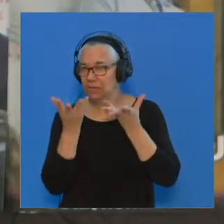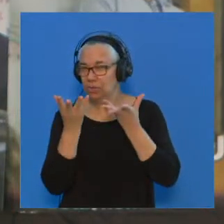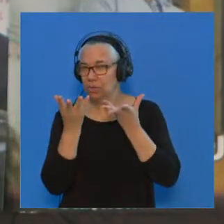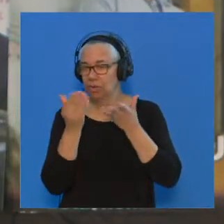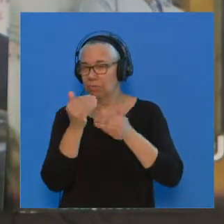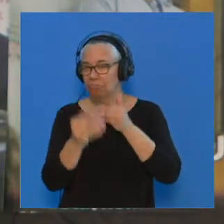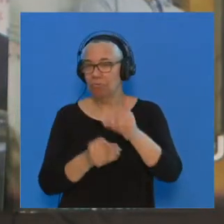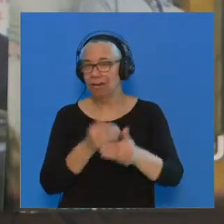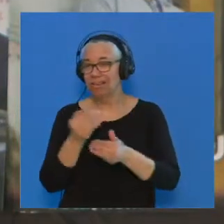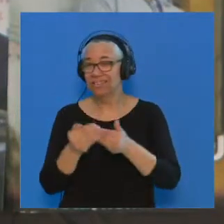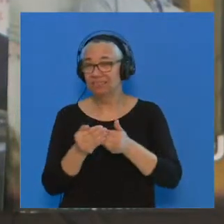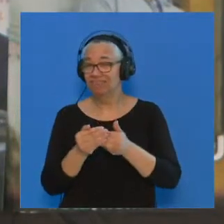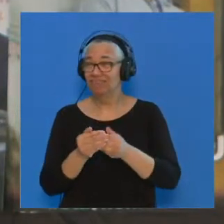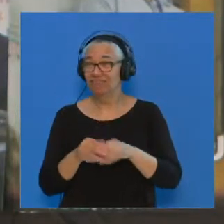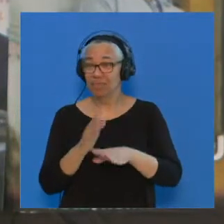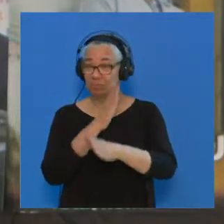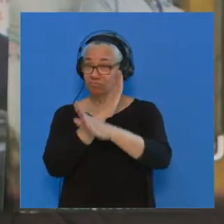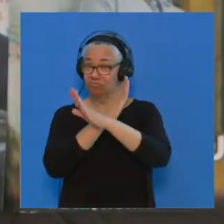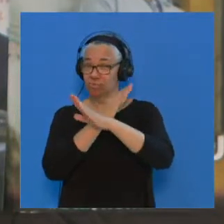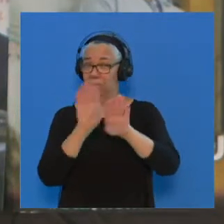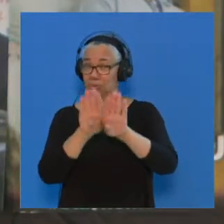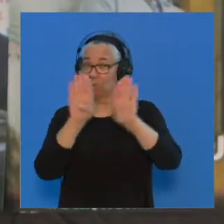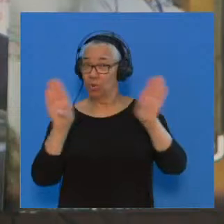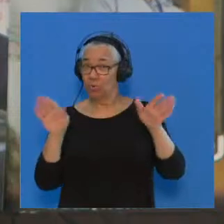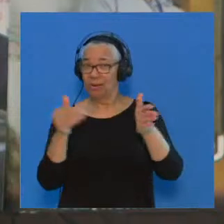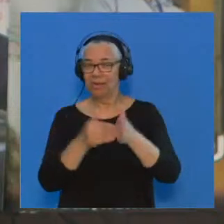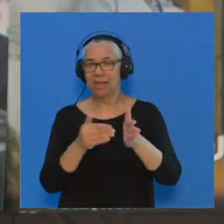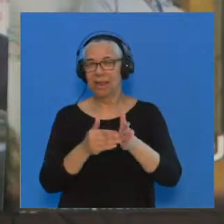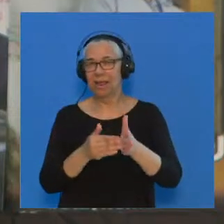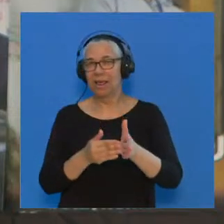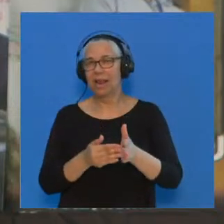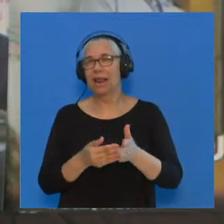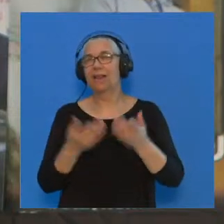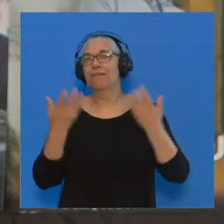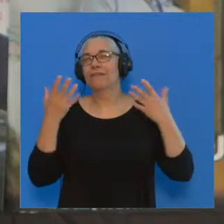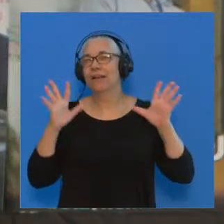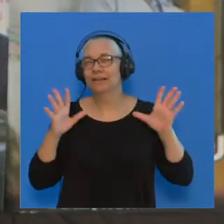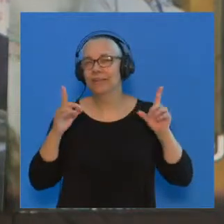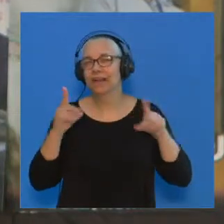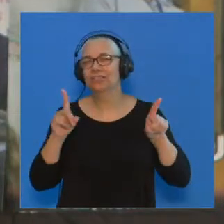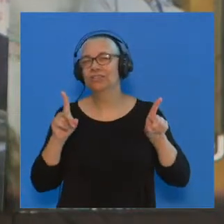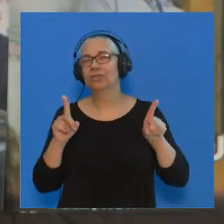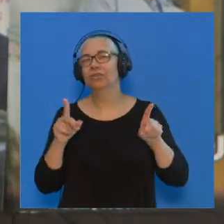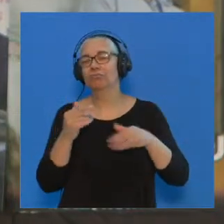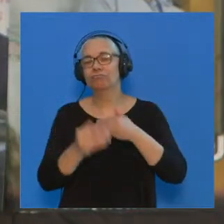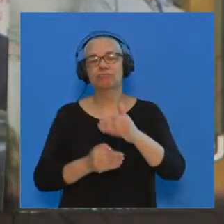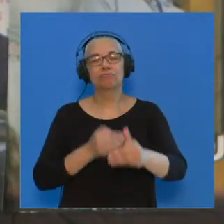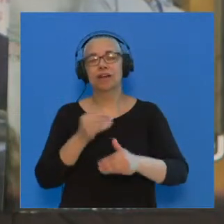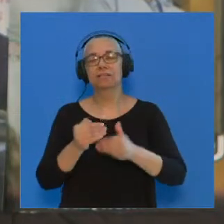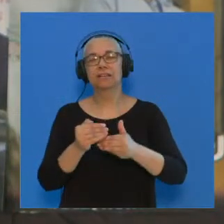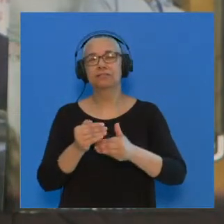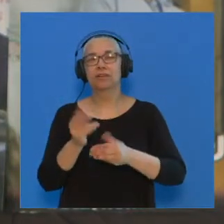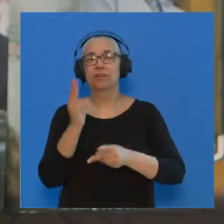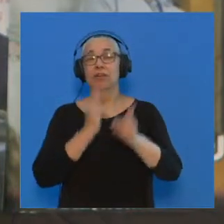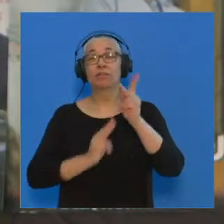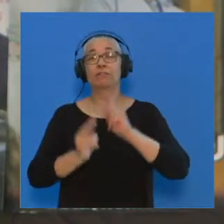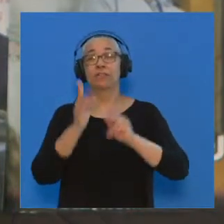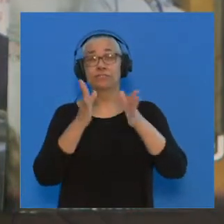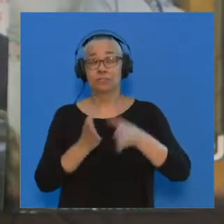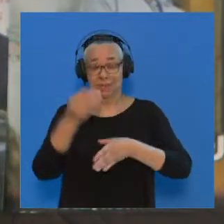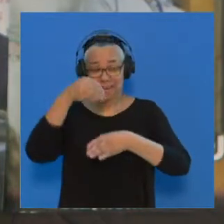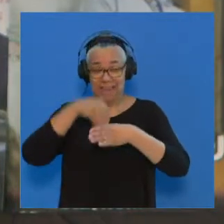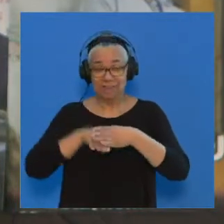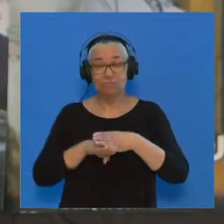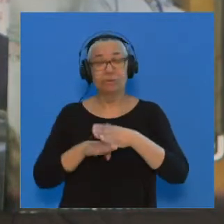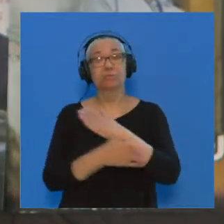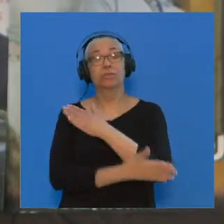our borders and what we're looking for and the finalization of the processes which are going to be laid out for visitor entry into the country.